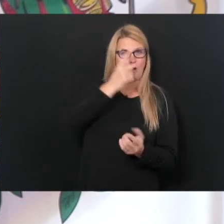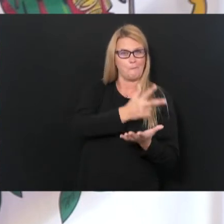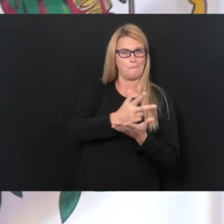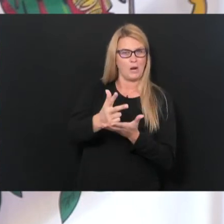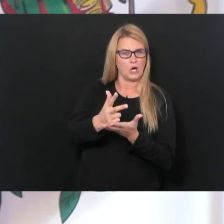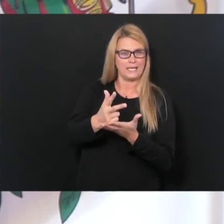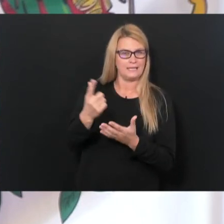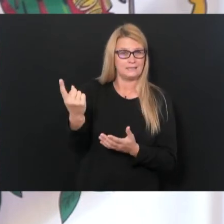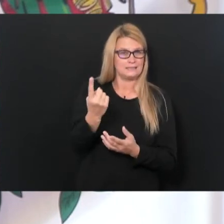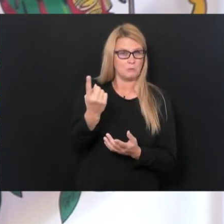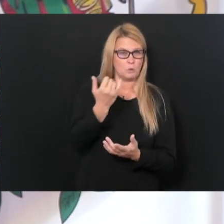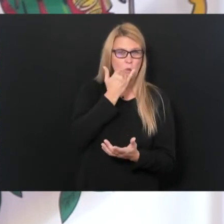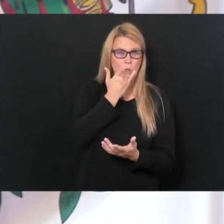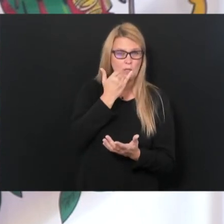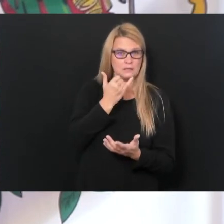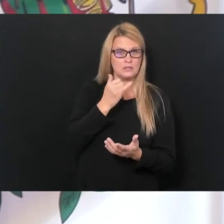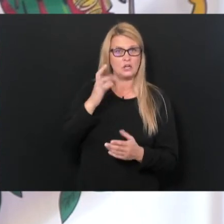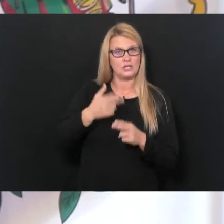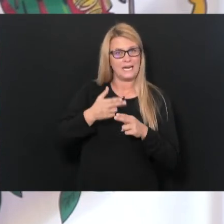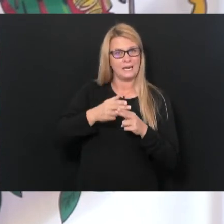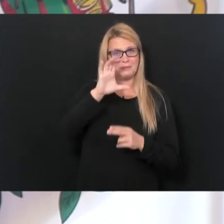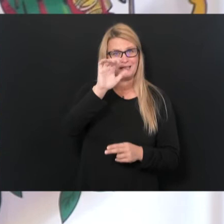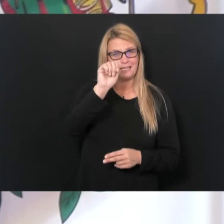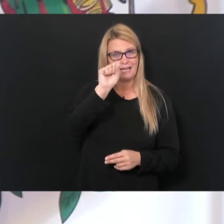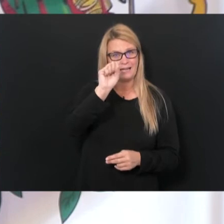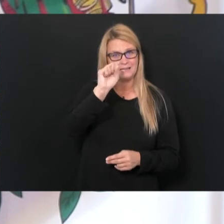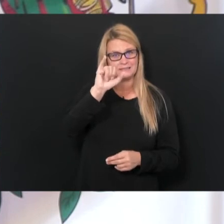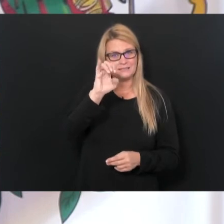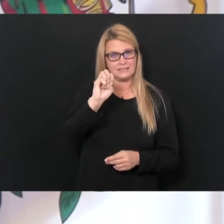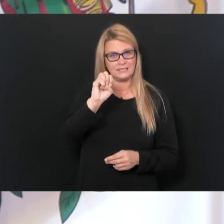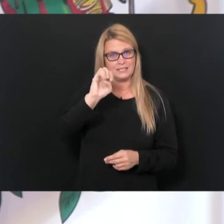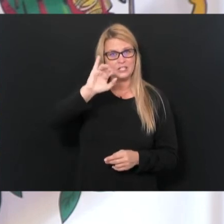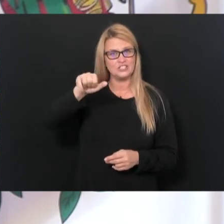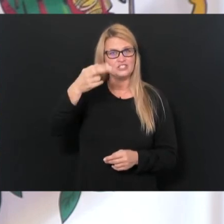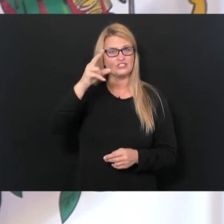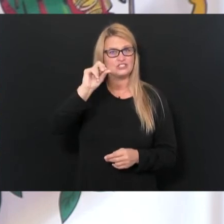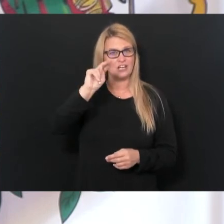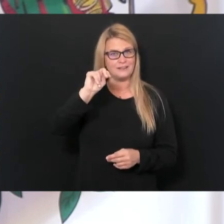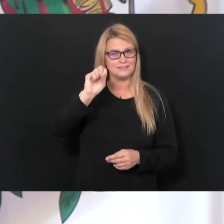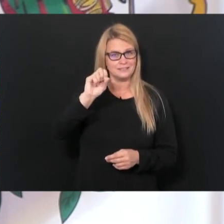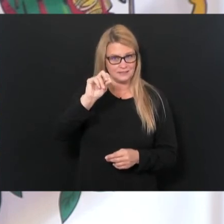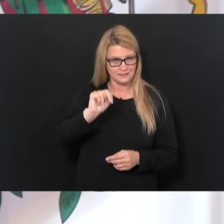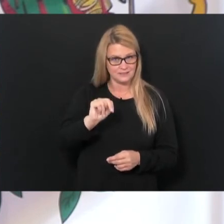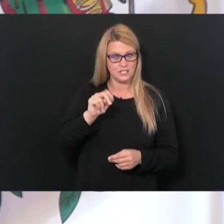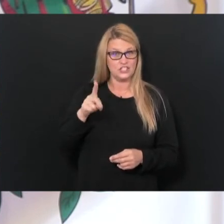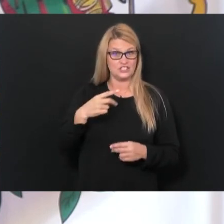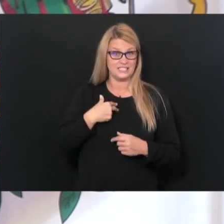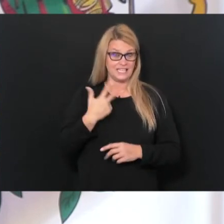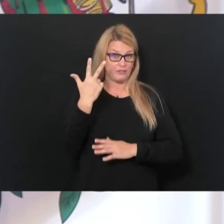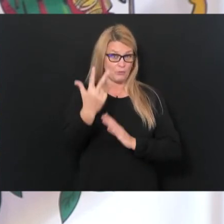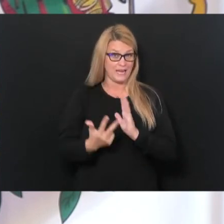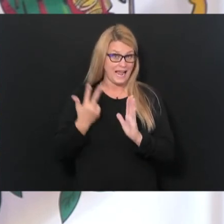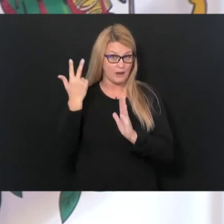And her name, Cassie Johnson. She underwent 3 hours of